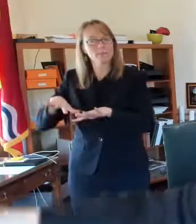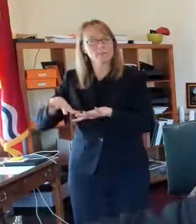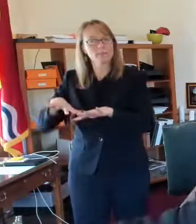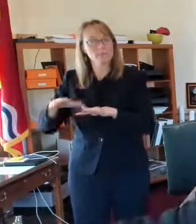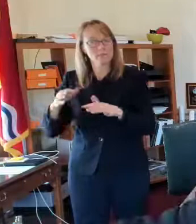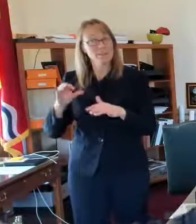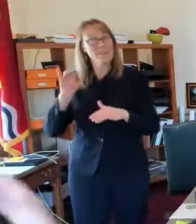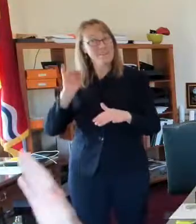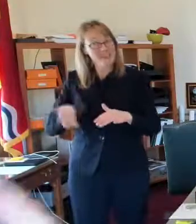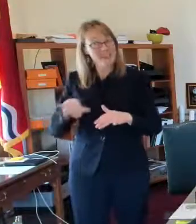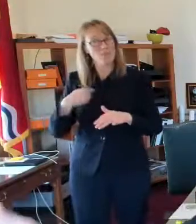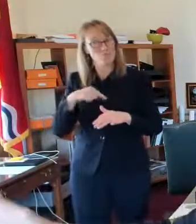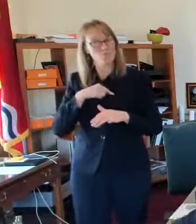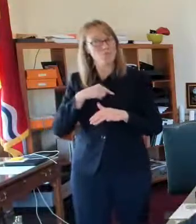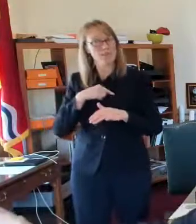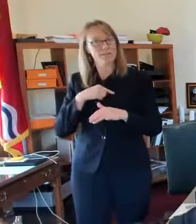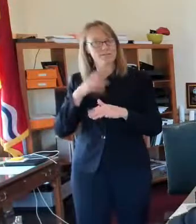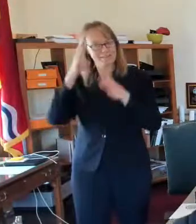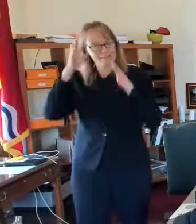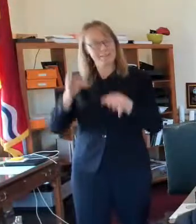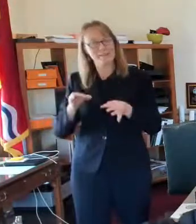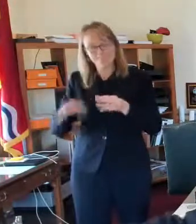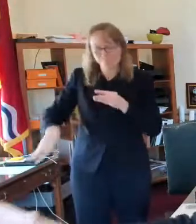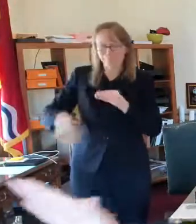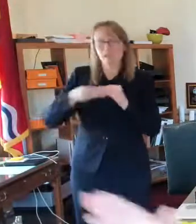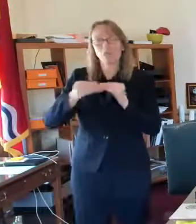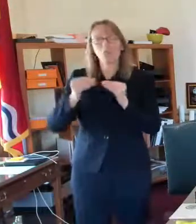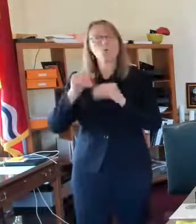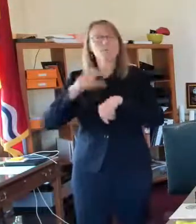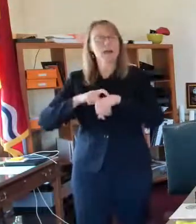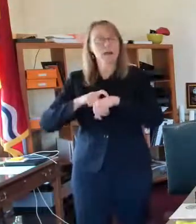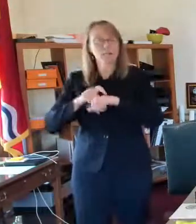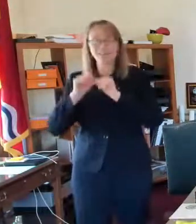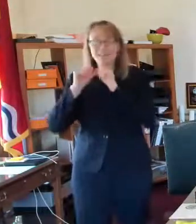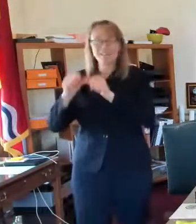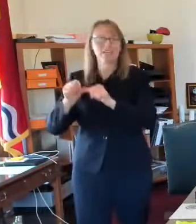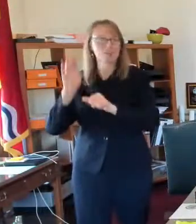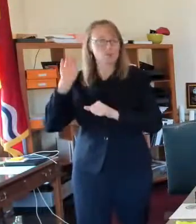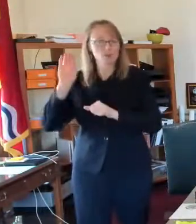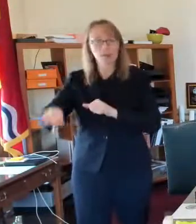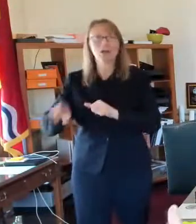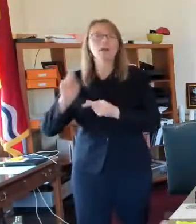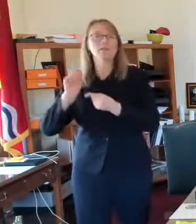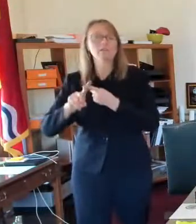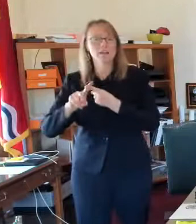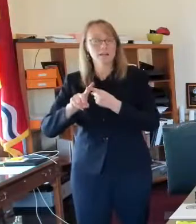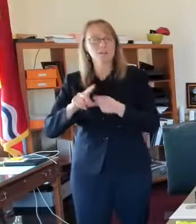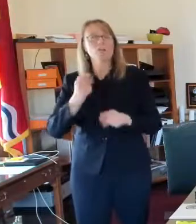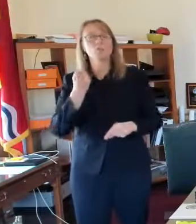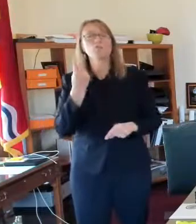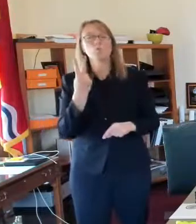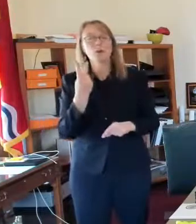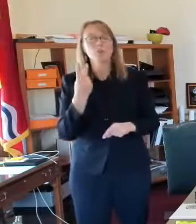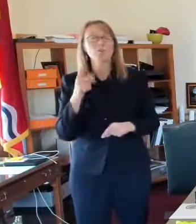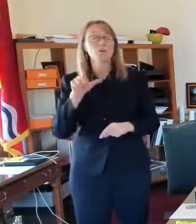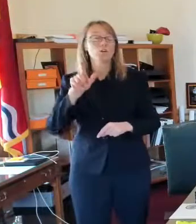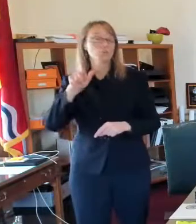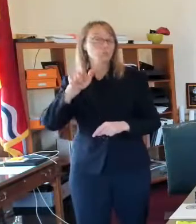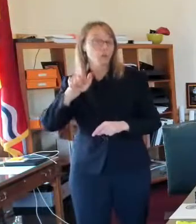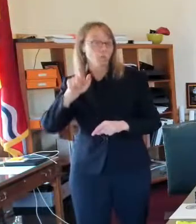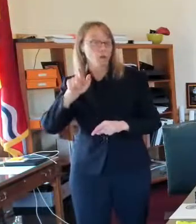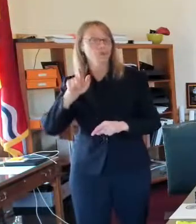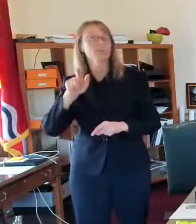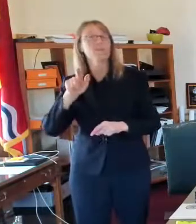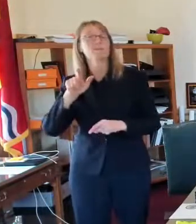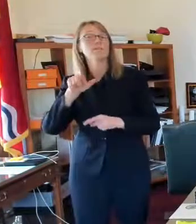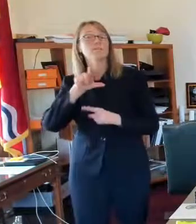of next year, so 12/31/21. We're not going to think about that again. We are trying to do everything we can